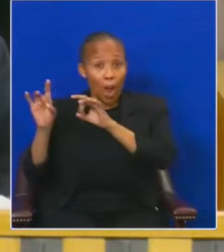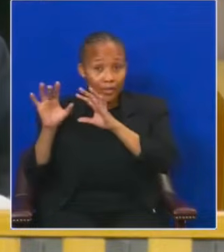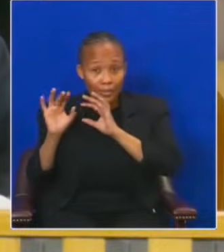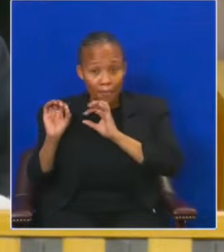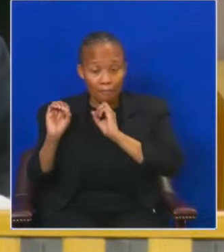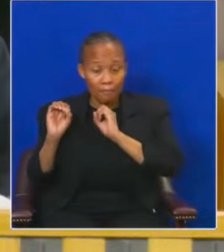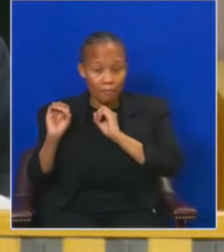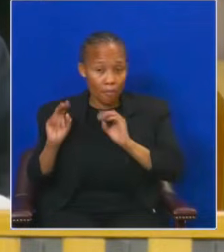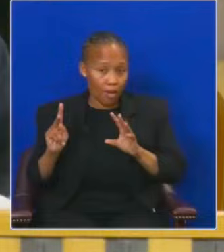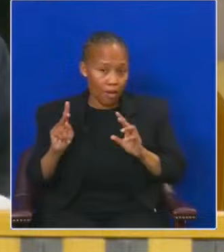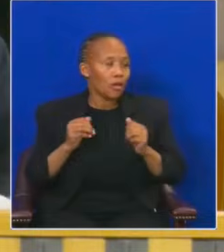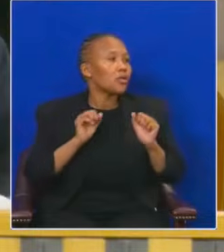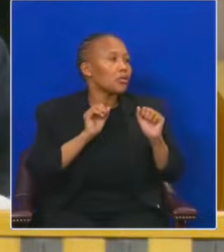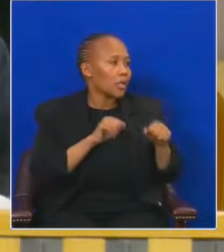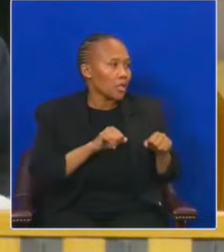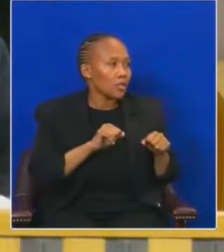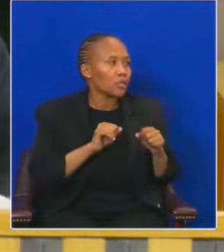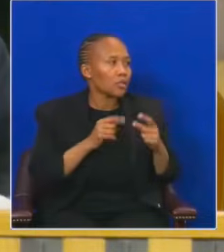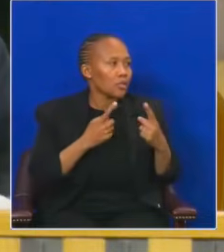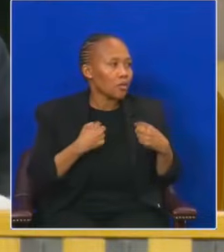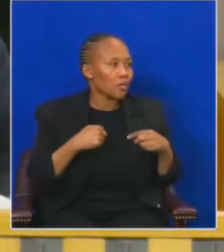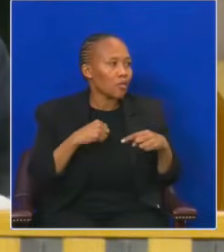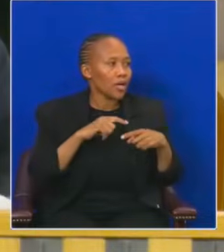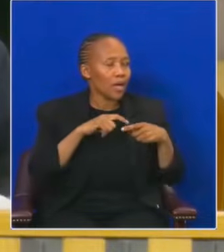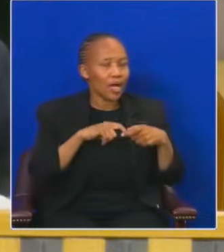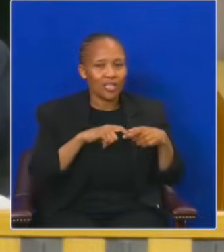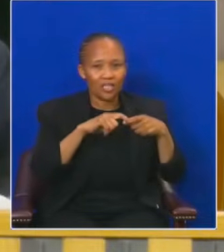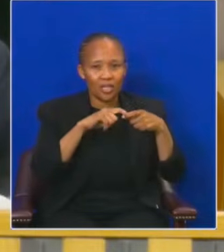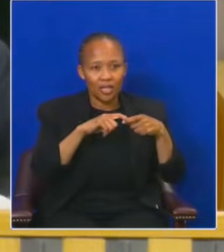and resume at 9:30 on